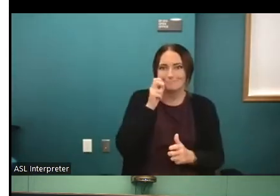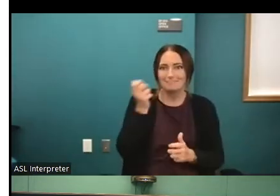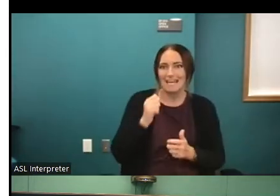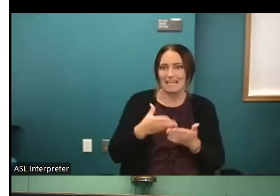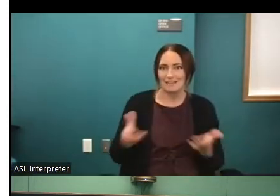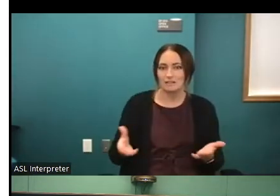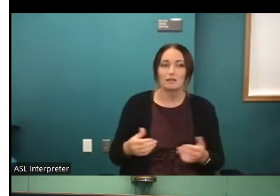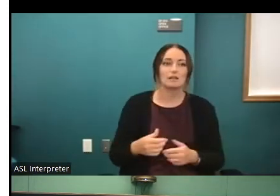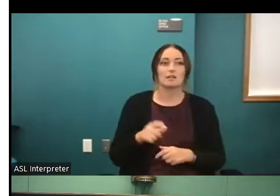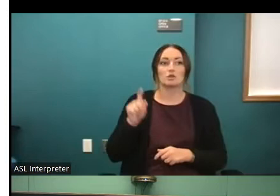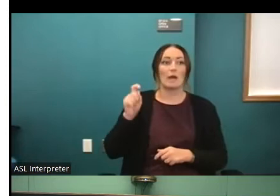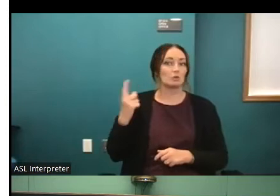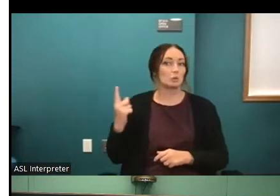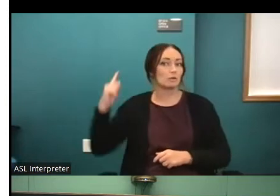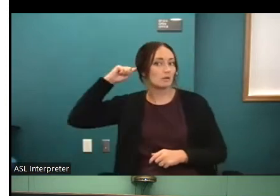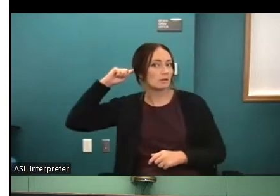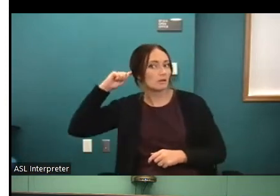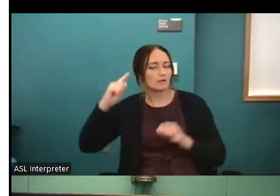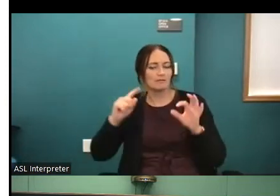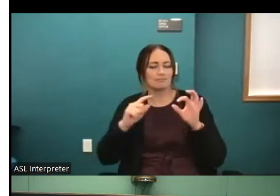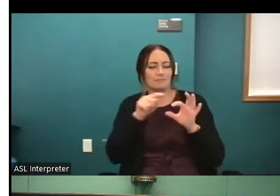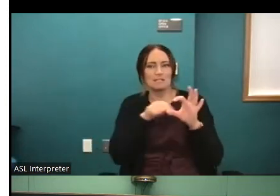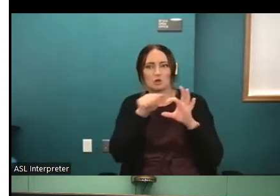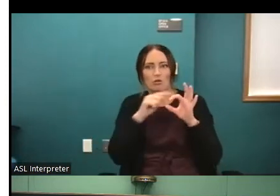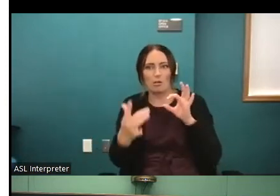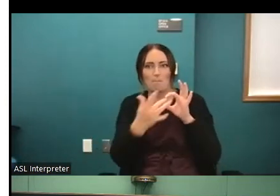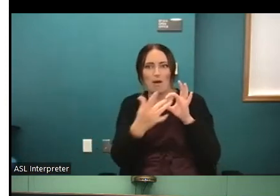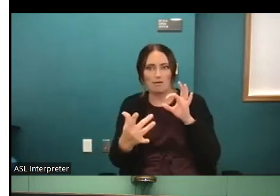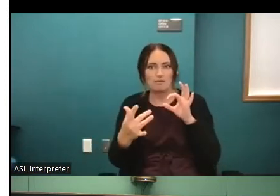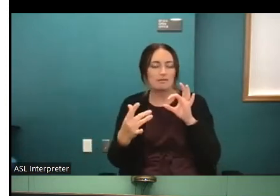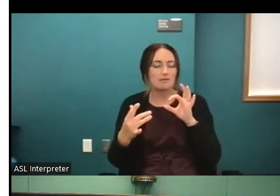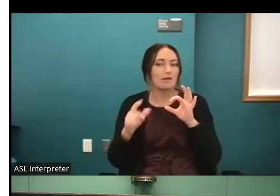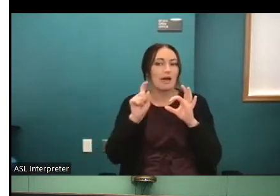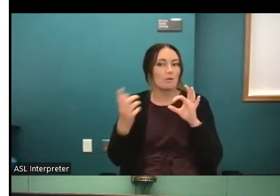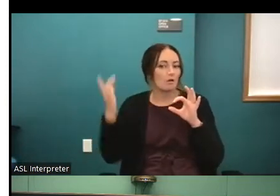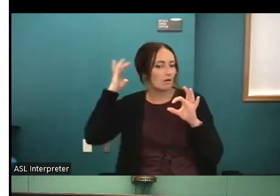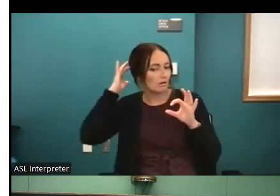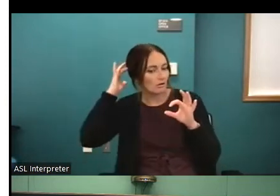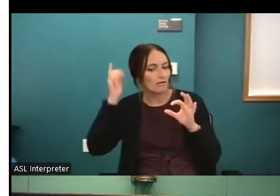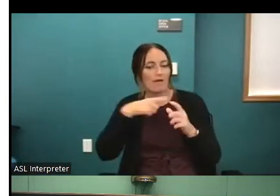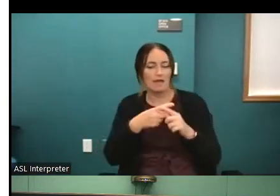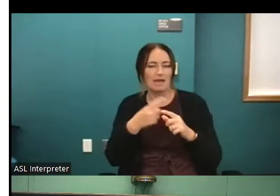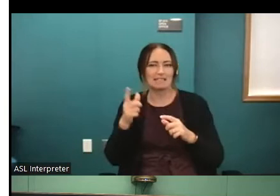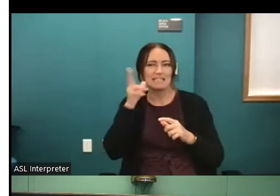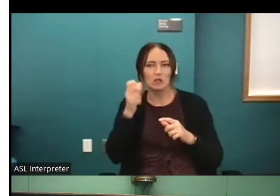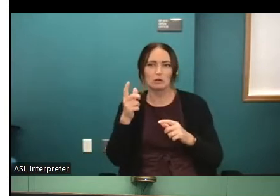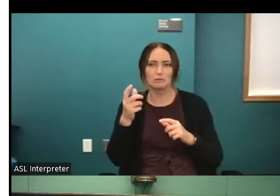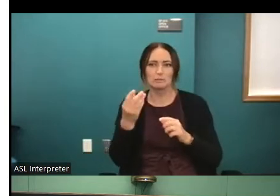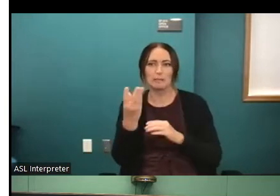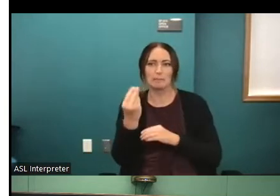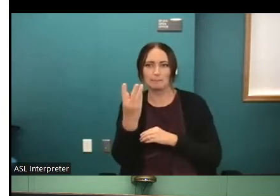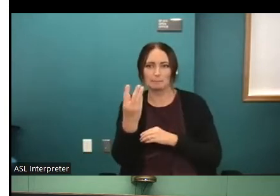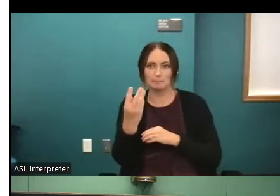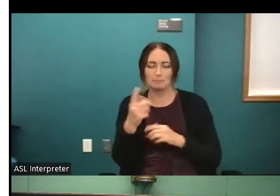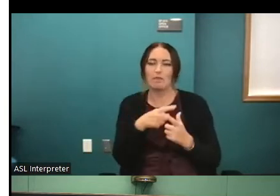they would just push their circle button on their CI and then that would, they usually hear the beep beep or you see the two flags. yes, yep. So that's okay, Yep,